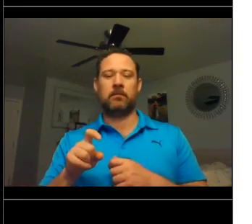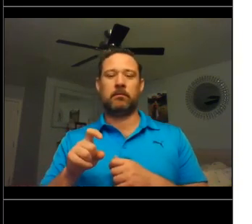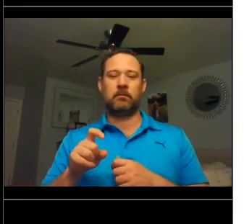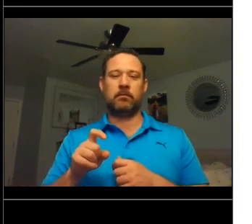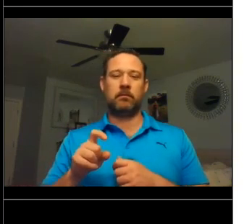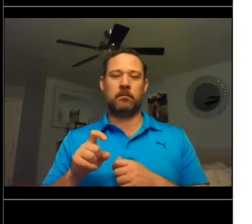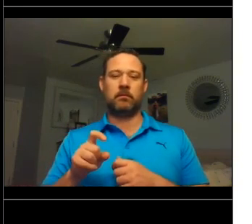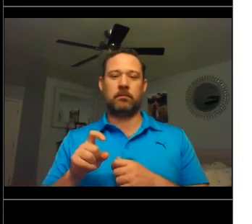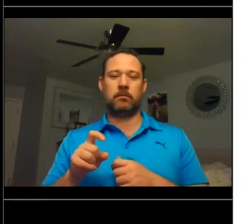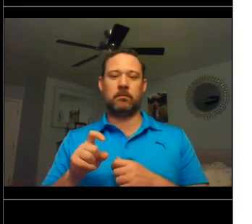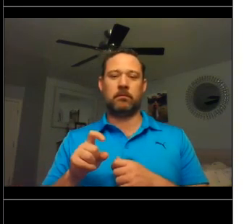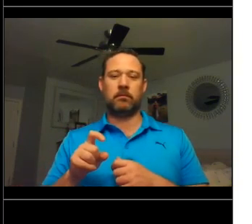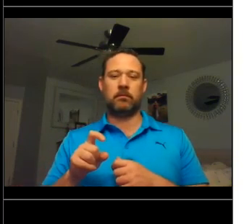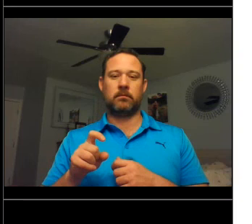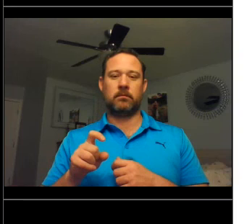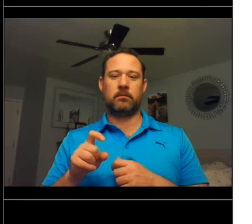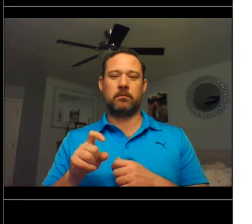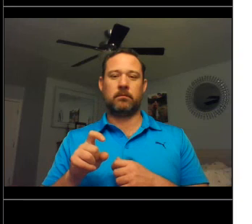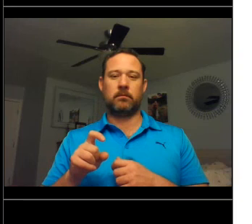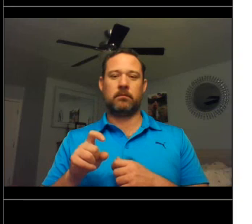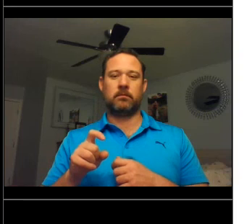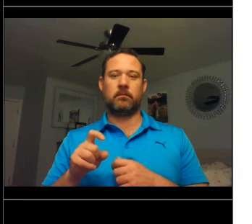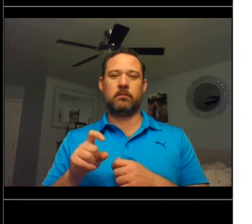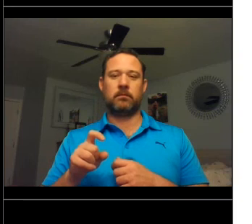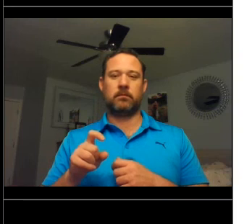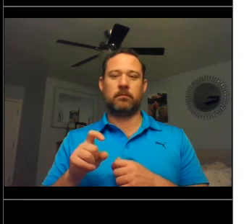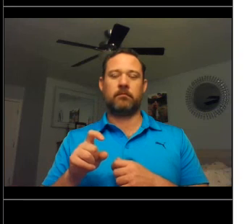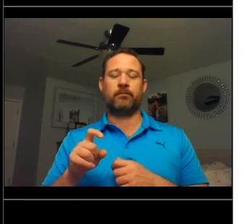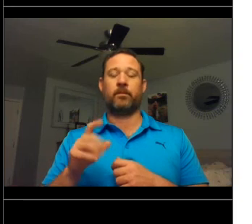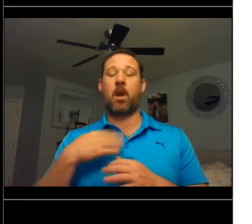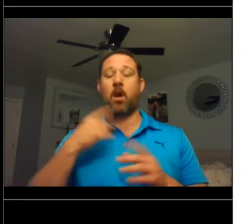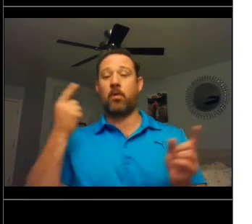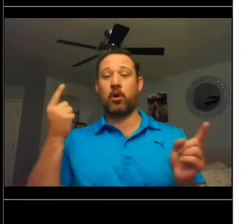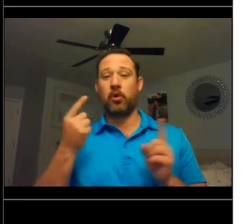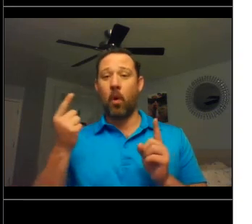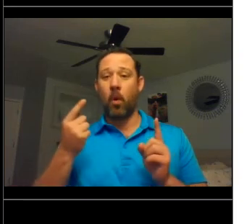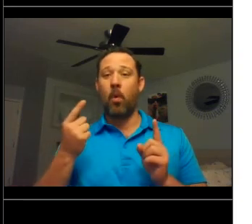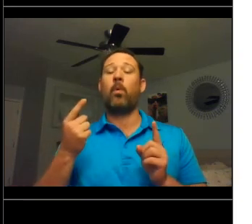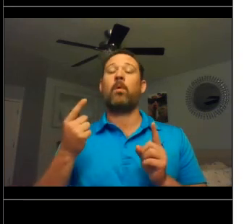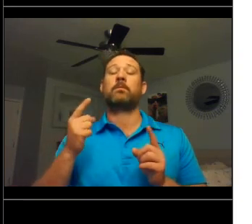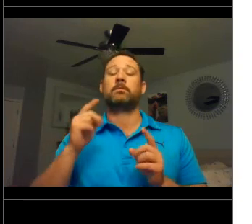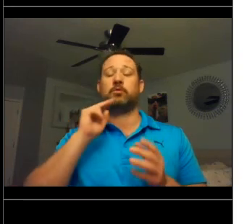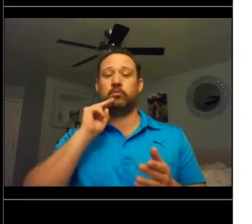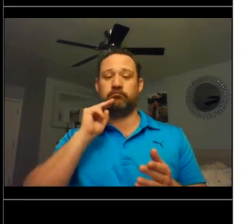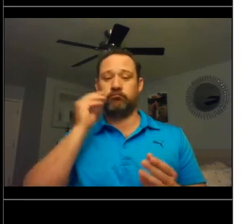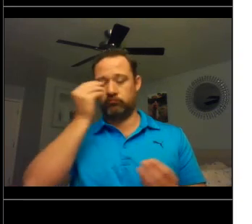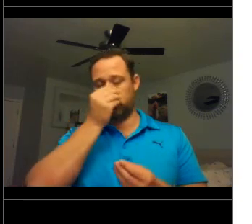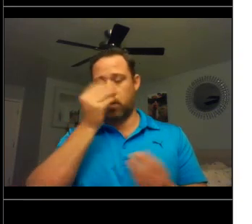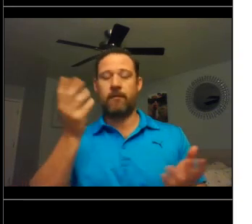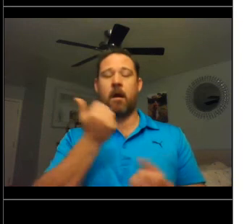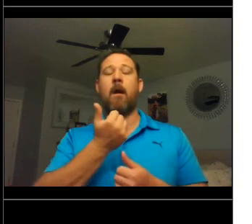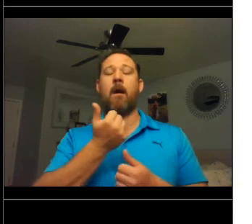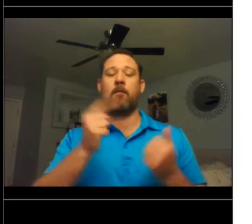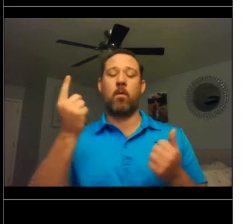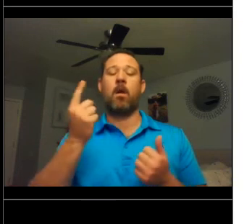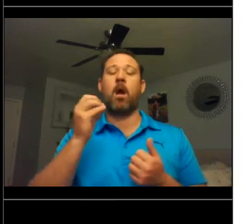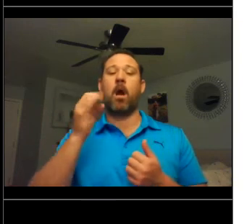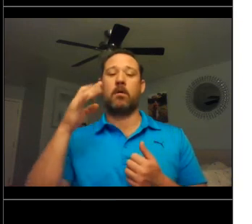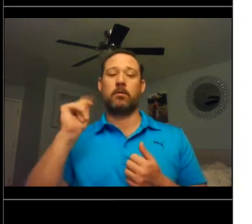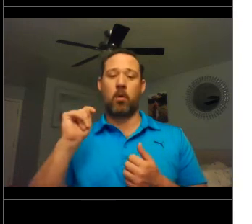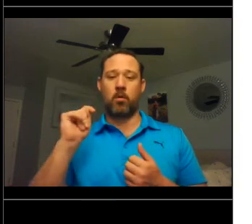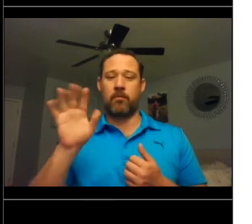you as well. Our goal is to notify everyone in October on whether you are selected